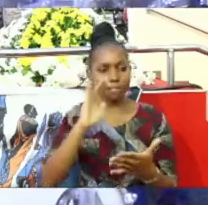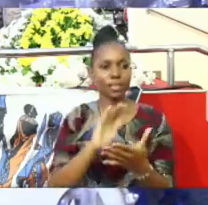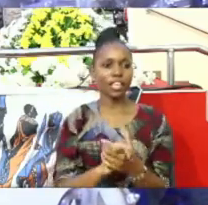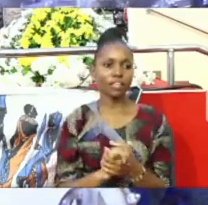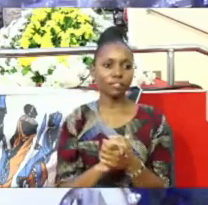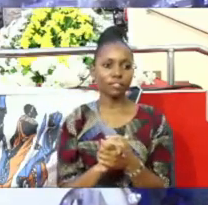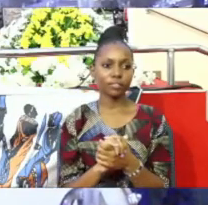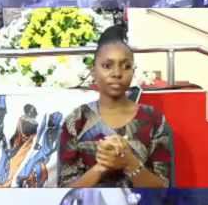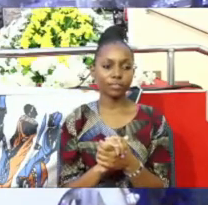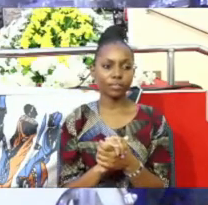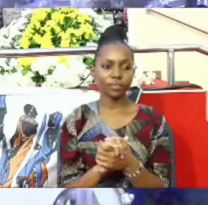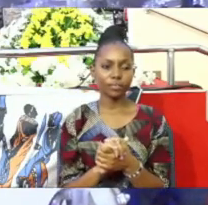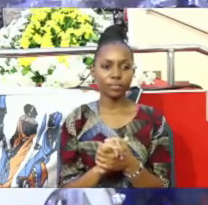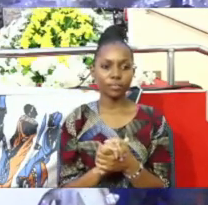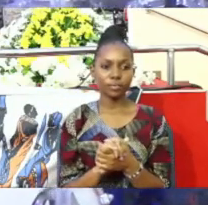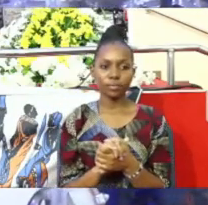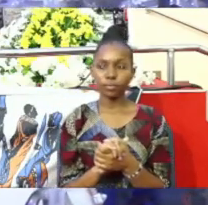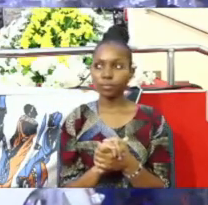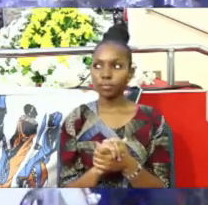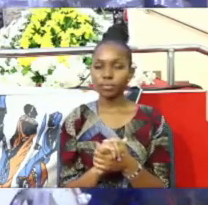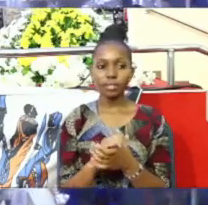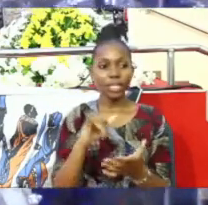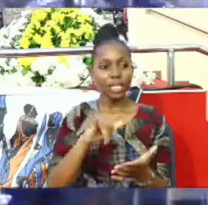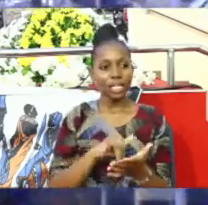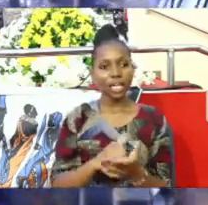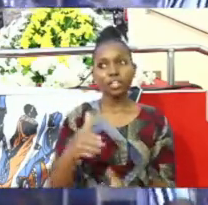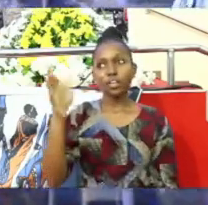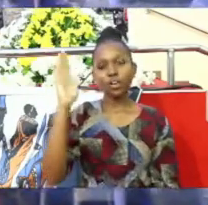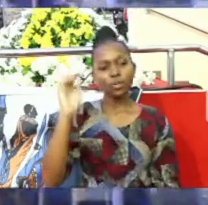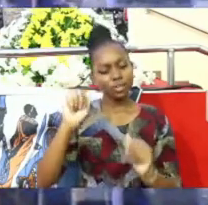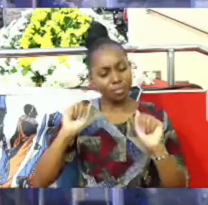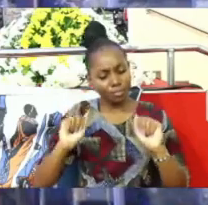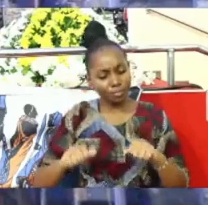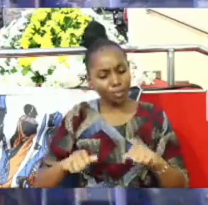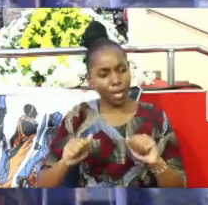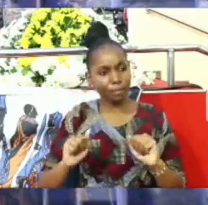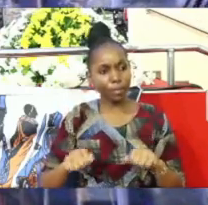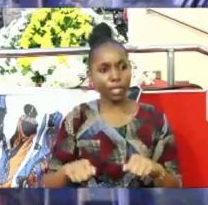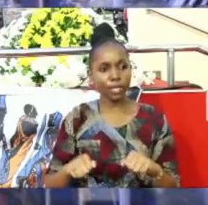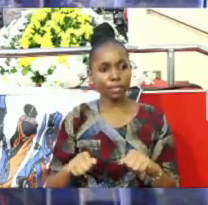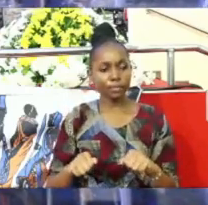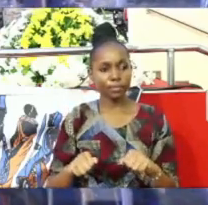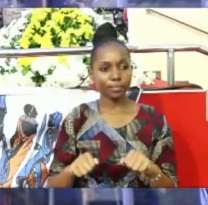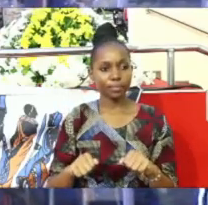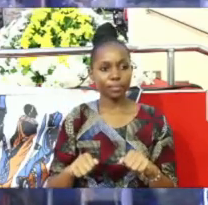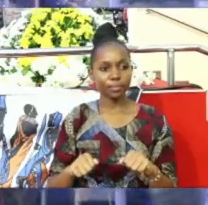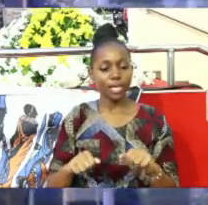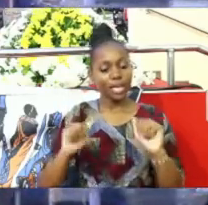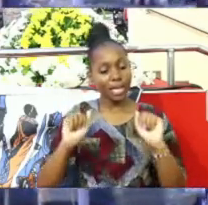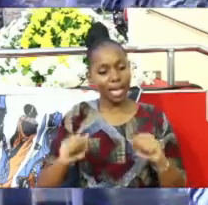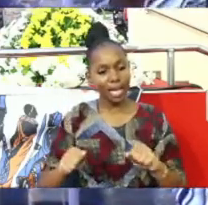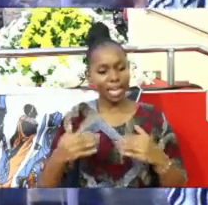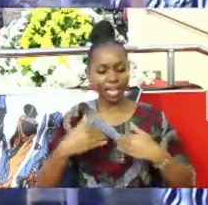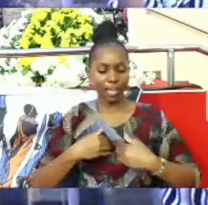na uzito wa kuamini jambo hili. That God is able. Ya kwamba Bwana Mungu anaweza. He has the power.